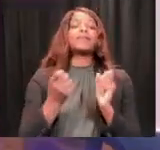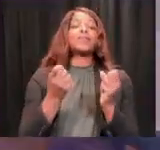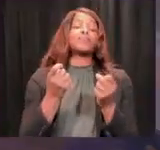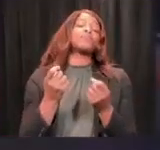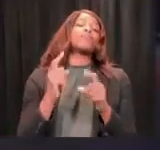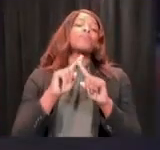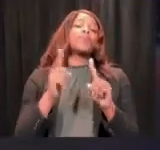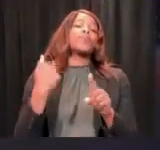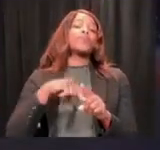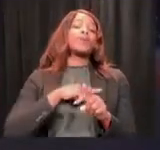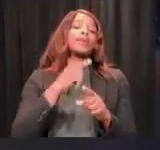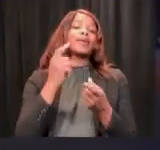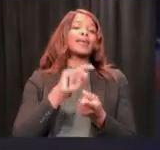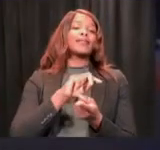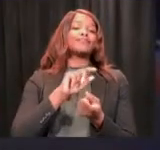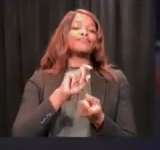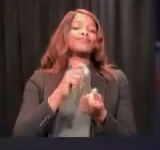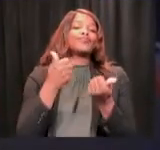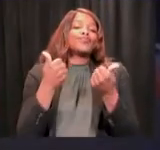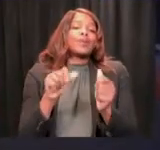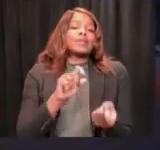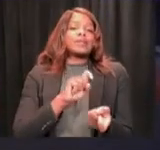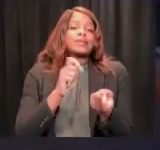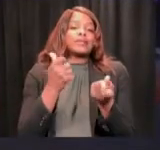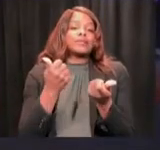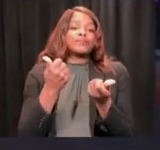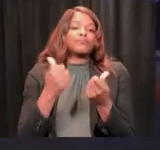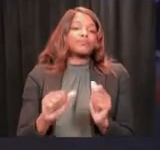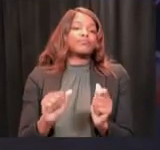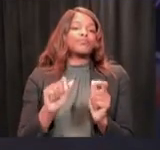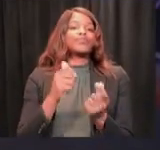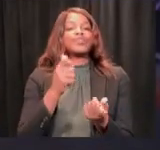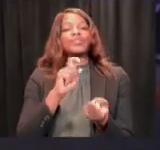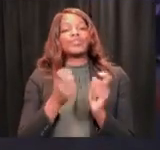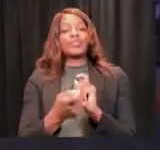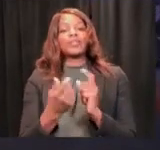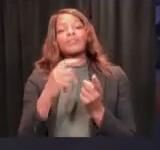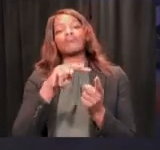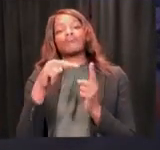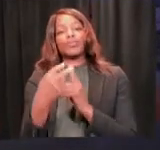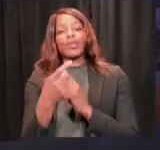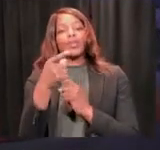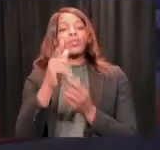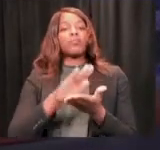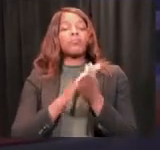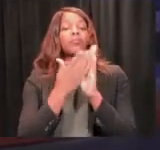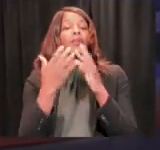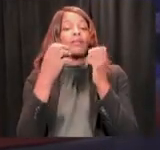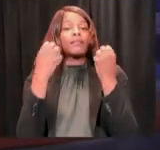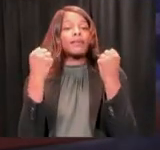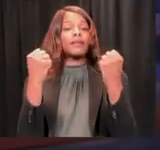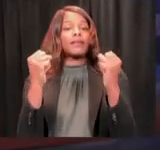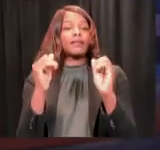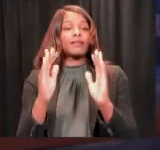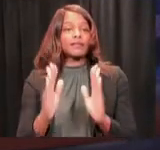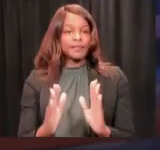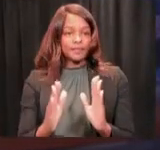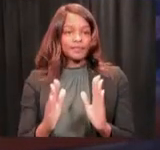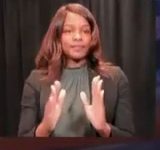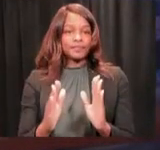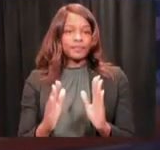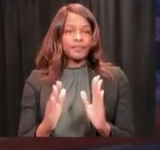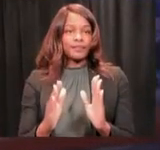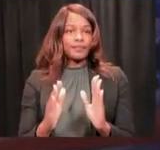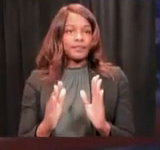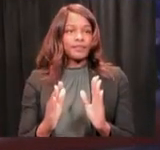can repack some bags so that today can be better than yesterday was, and you can become a healer and a